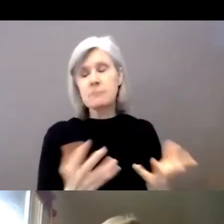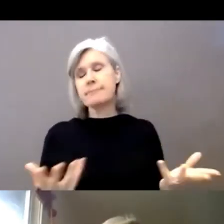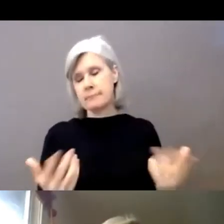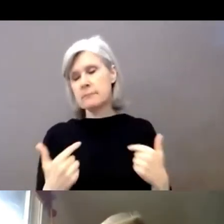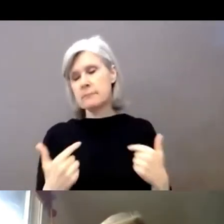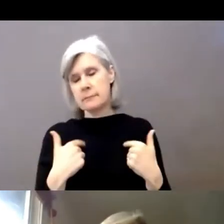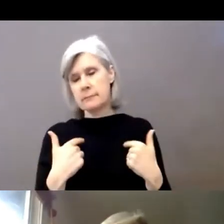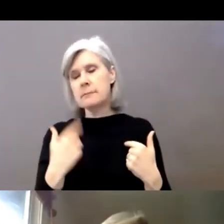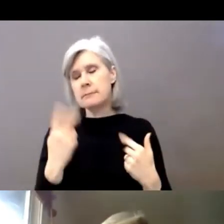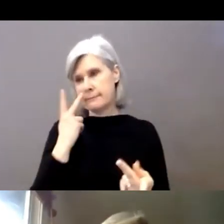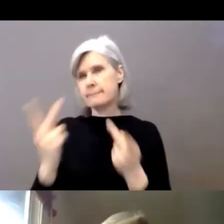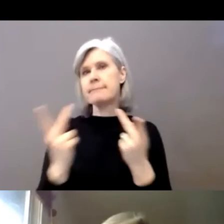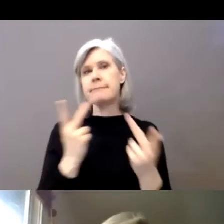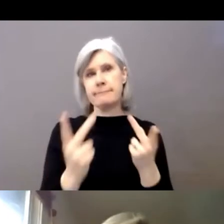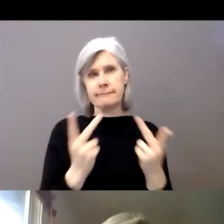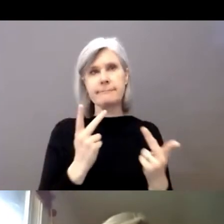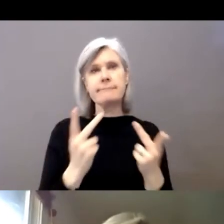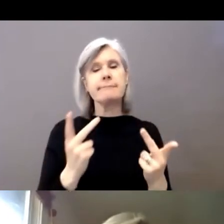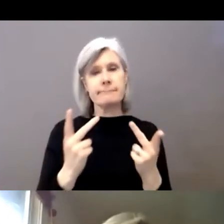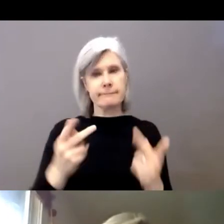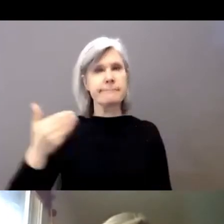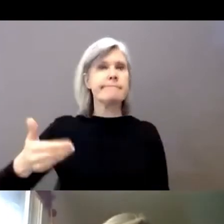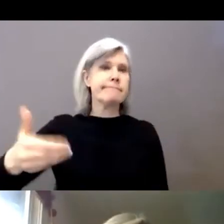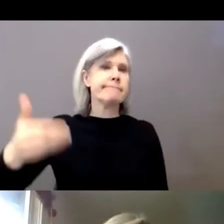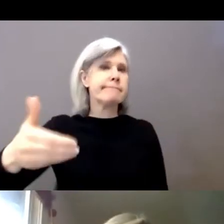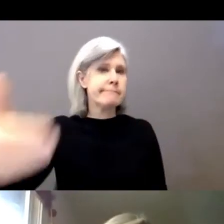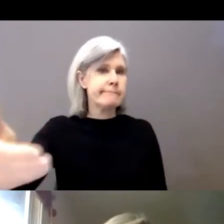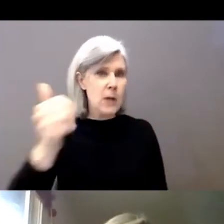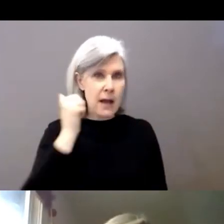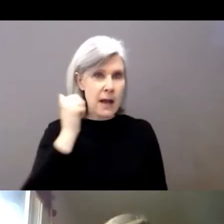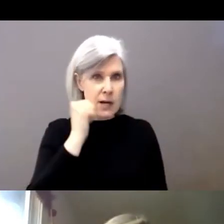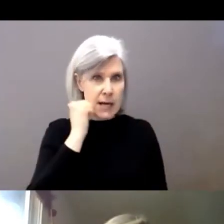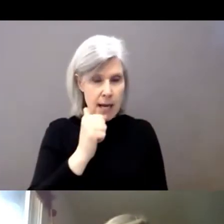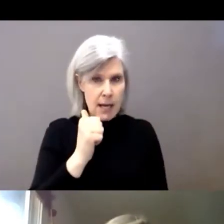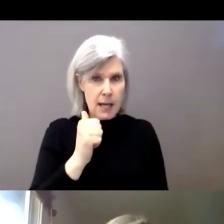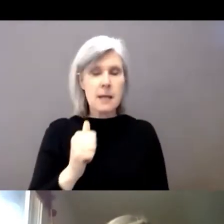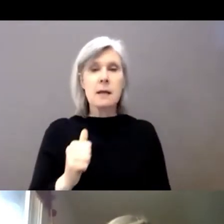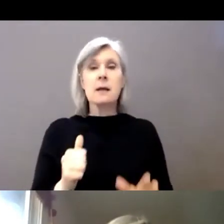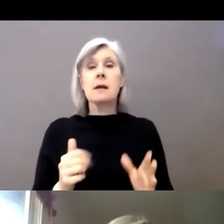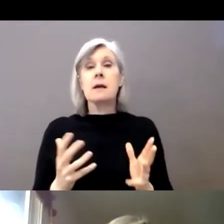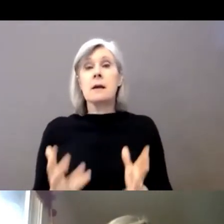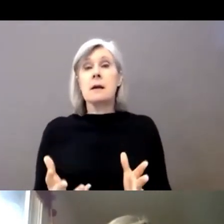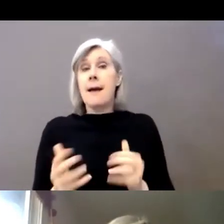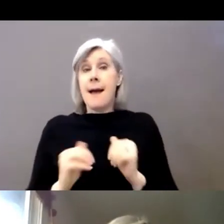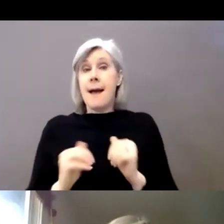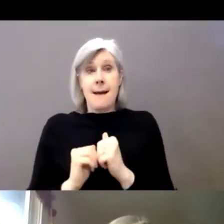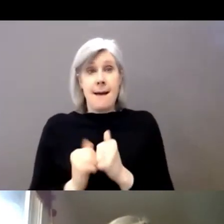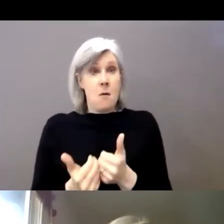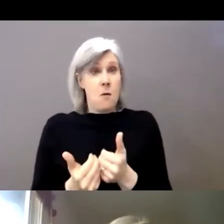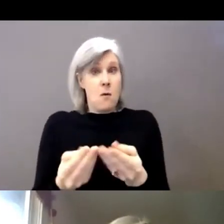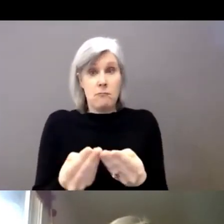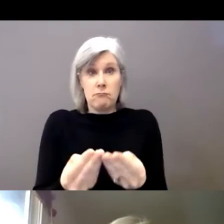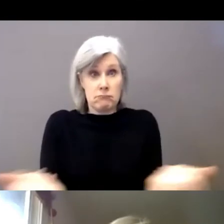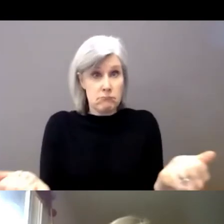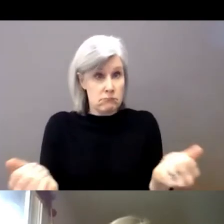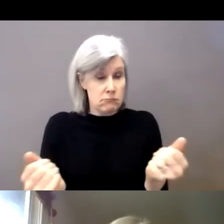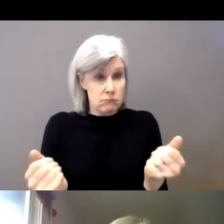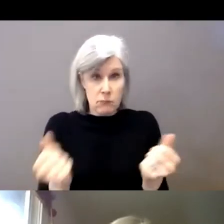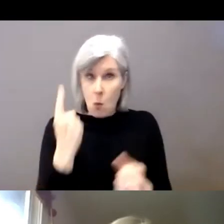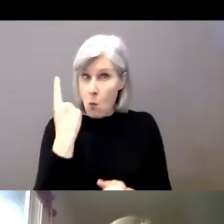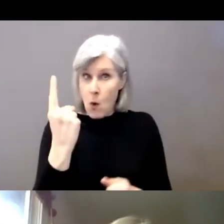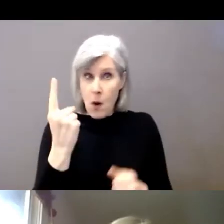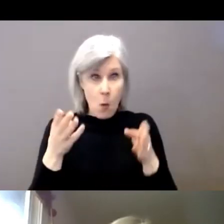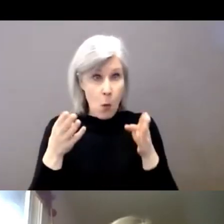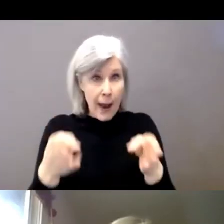in my life. And one thing I would like to tell you is the only way to address this, it's not about resources. We put a lot